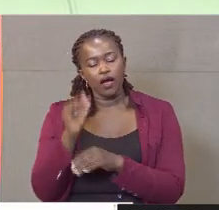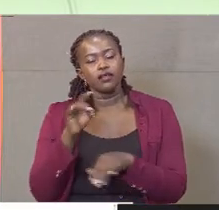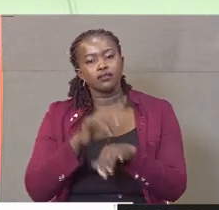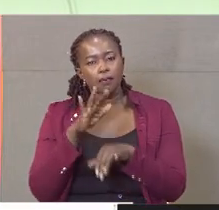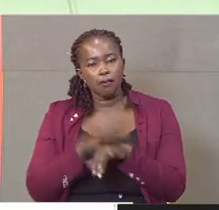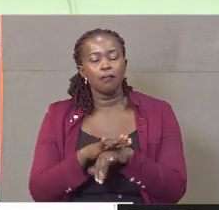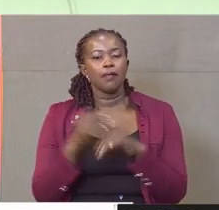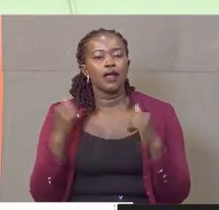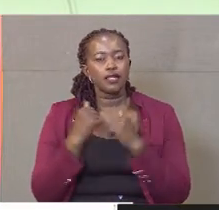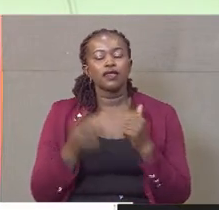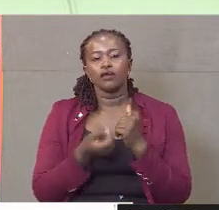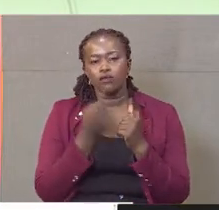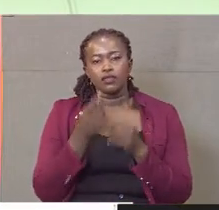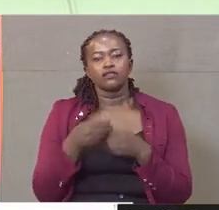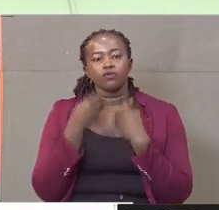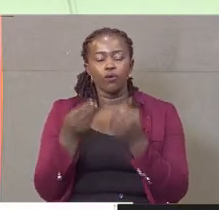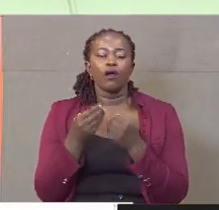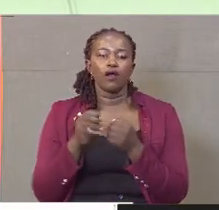diarrhea drugs.